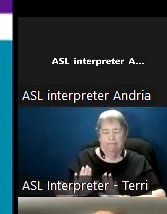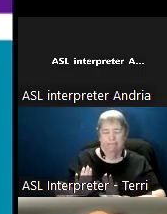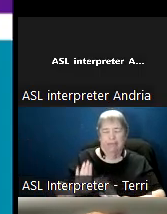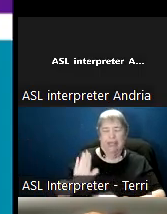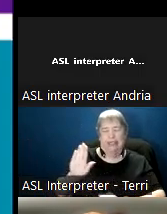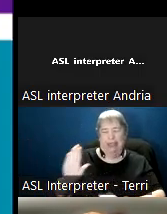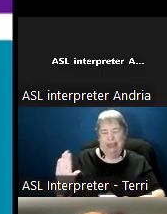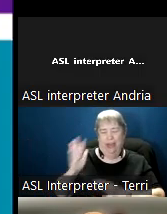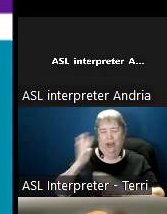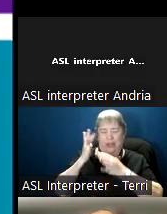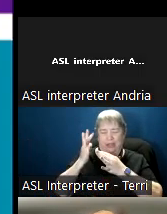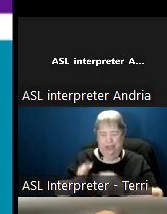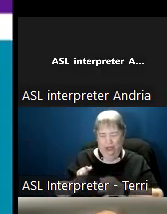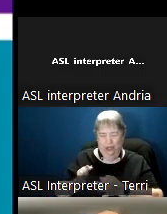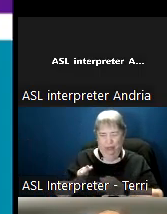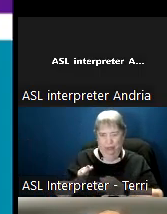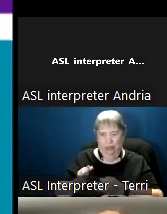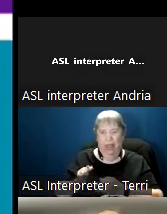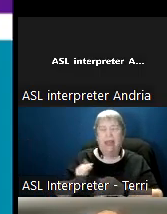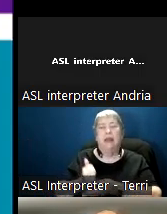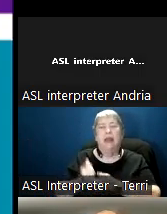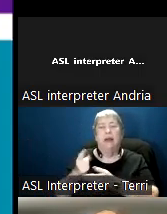so that you can safety plan properly.